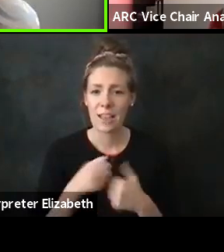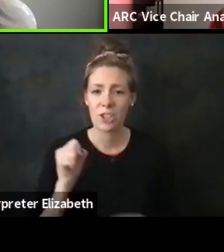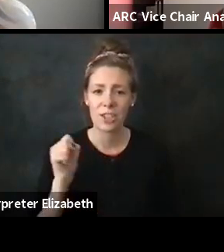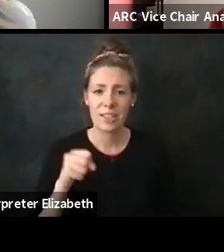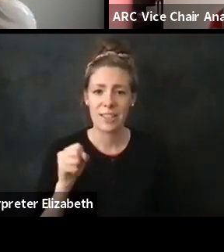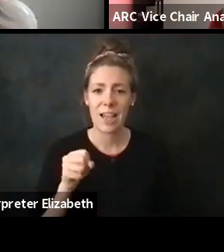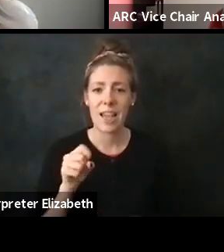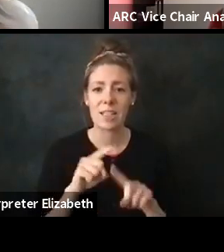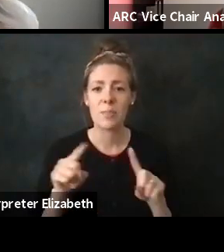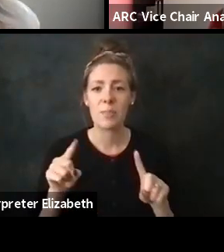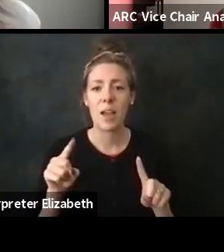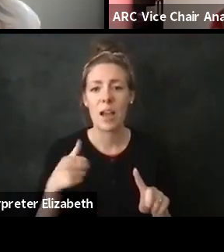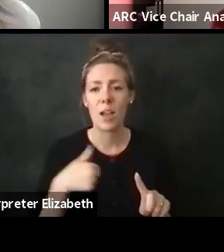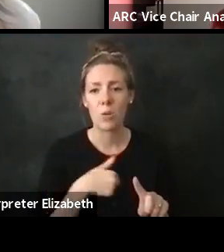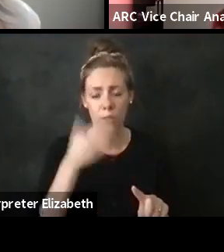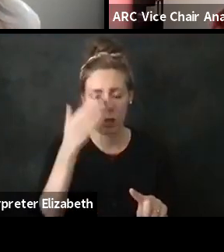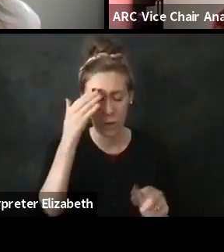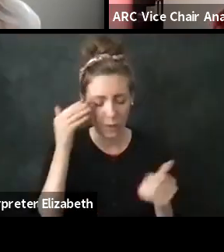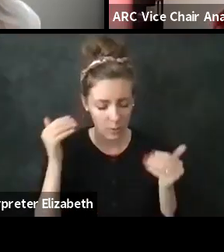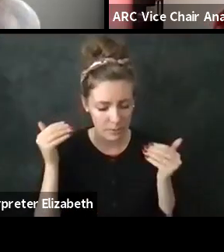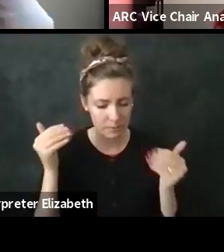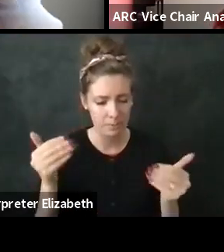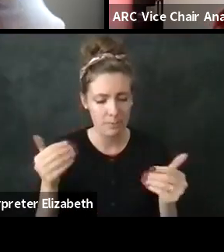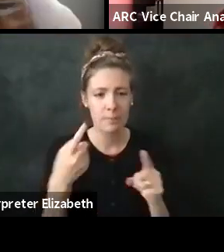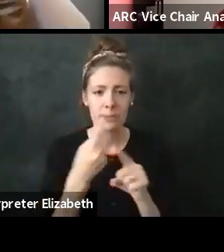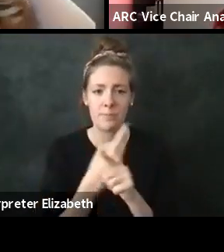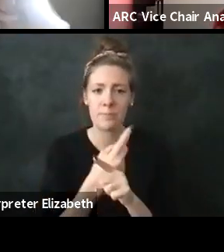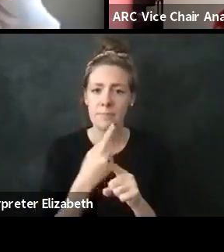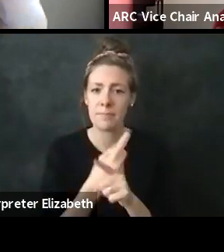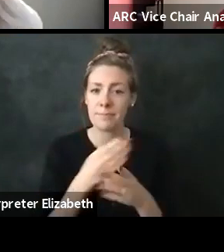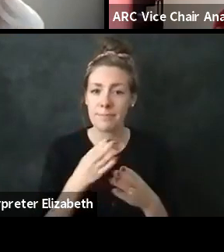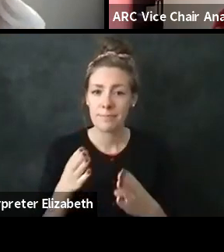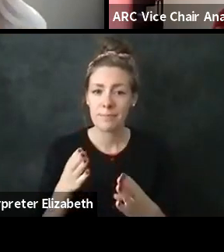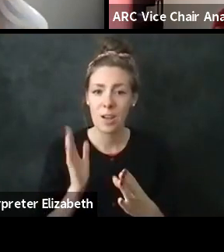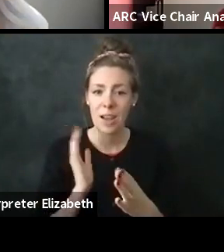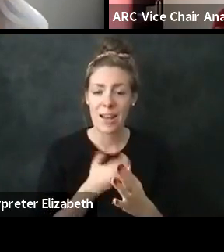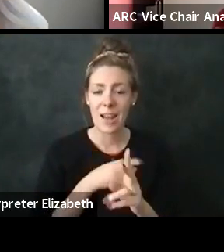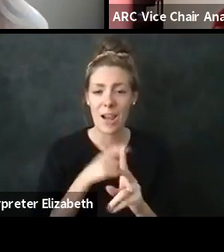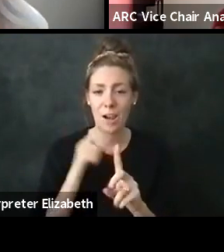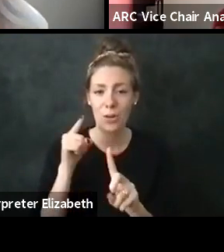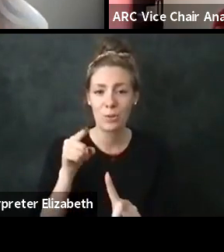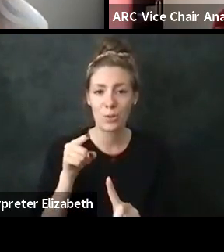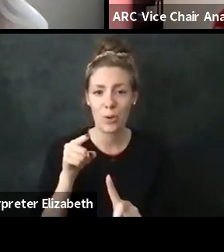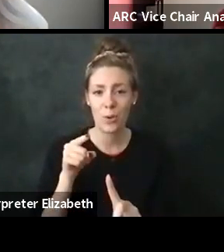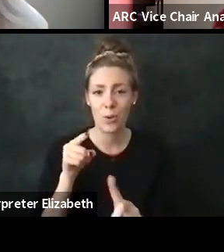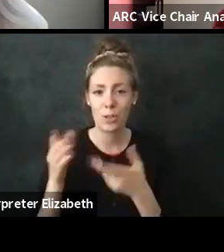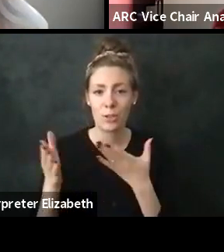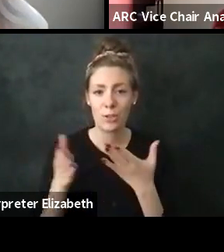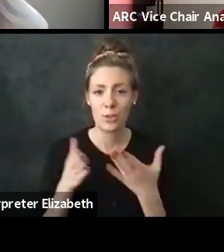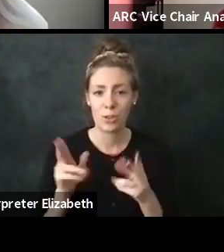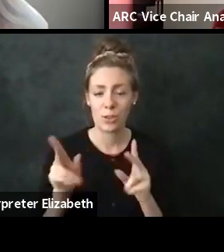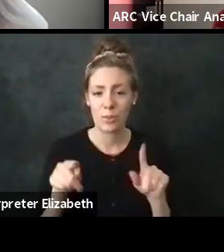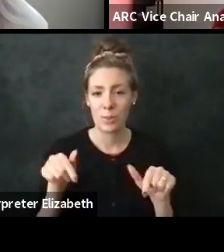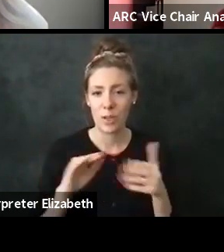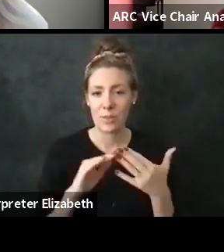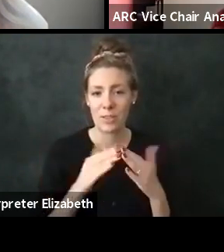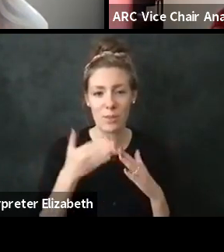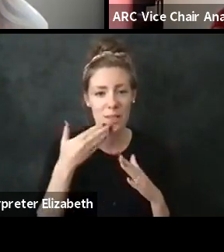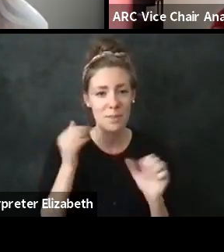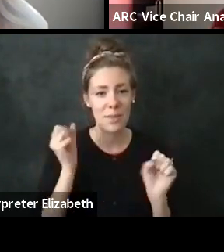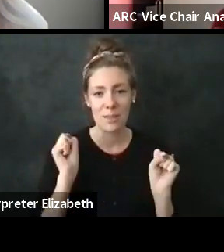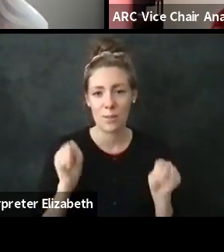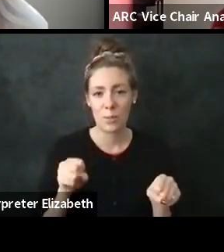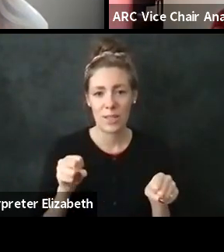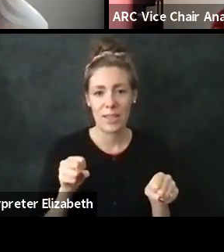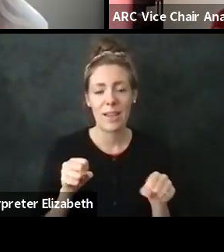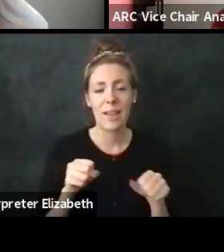that we're moving in the right direction and that our ultimate goal, our mission to serve the people of the community as best we can and be